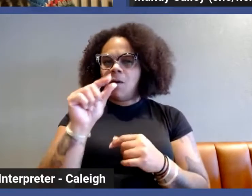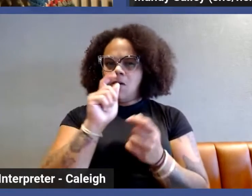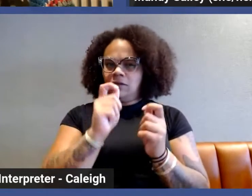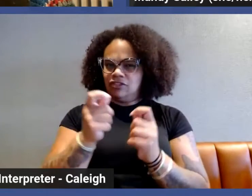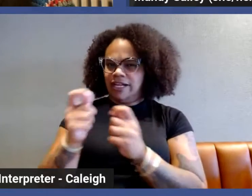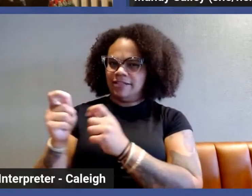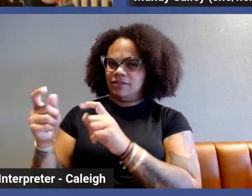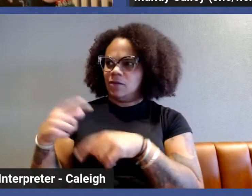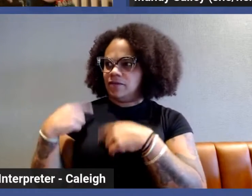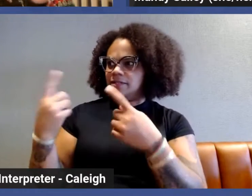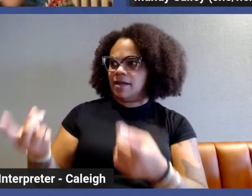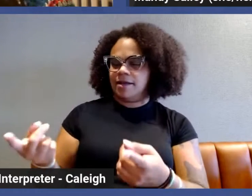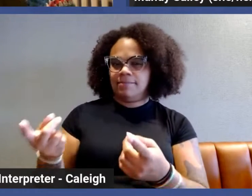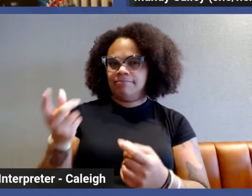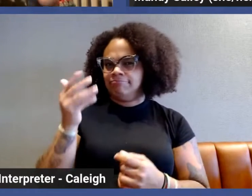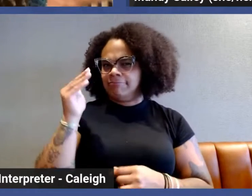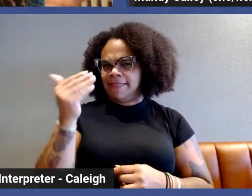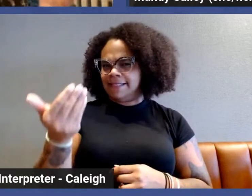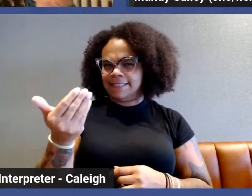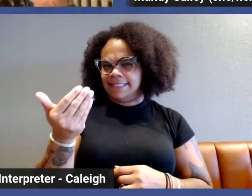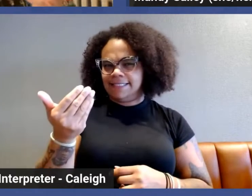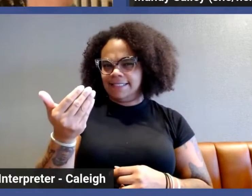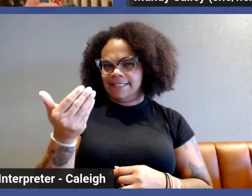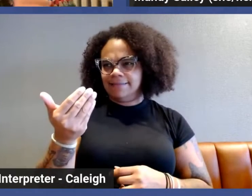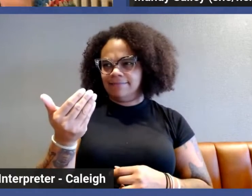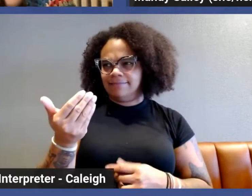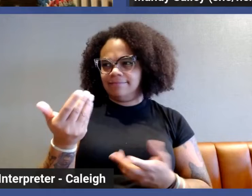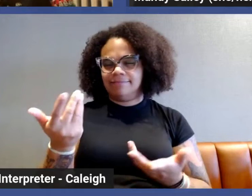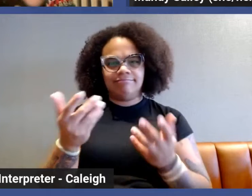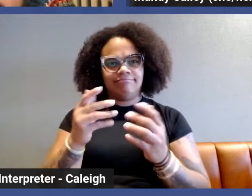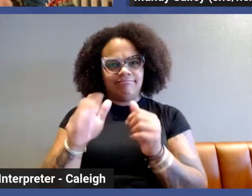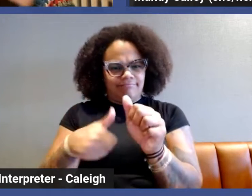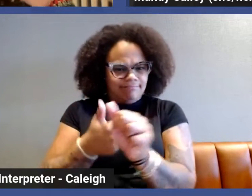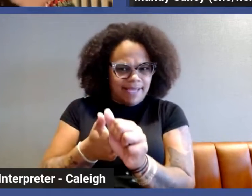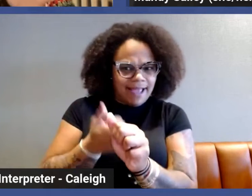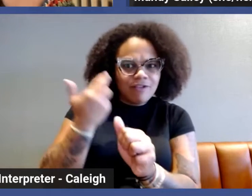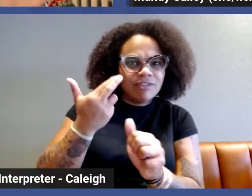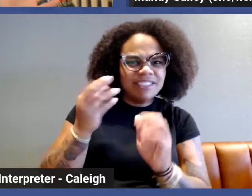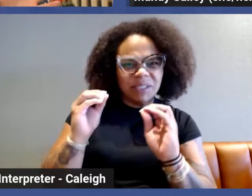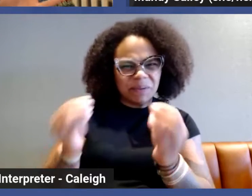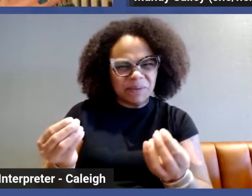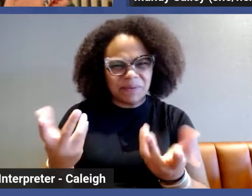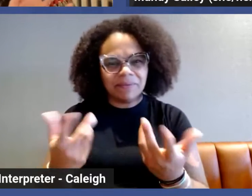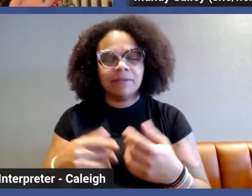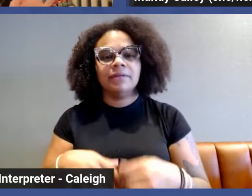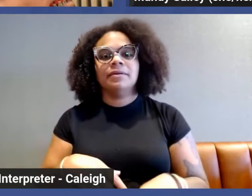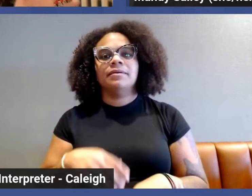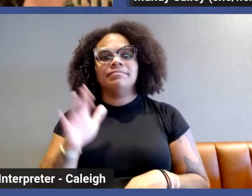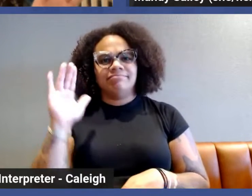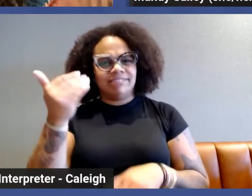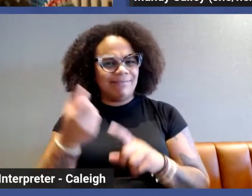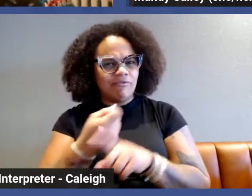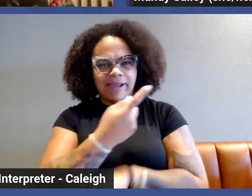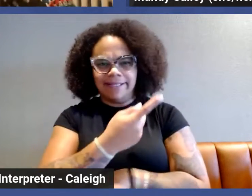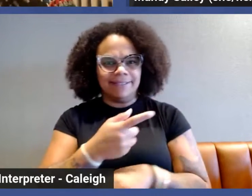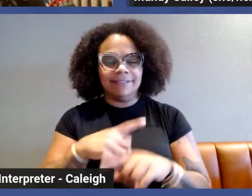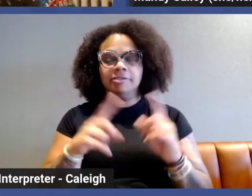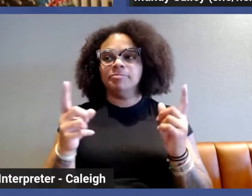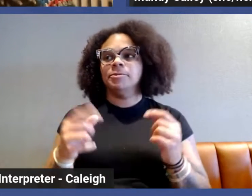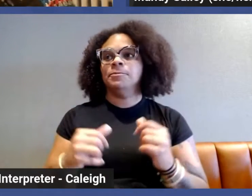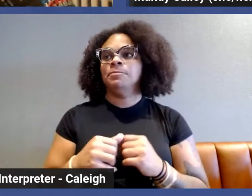time that don't seem at all orchestrated, but I think are indicative of just the